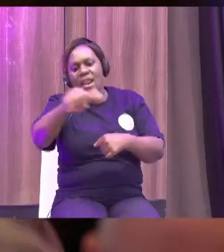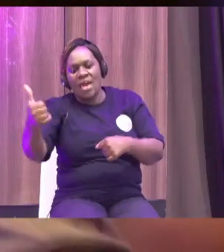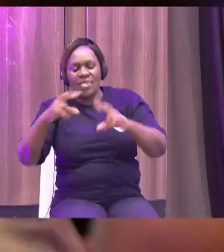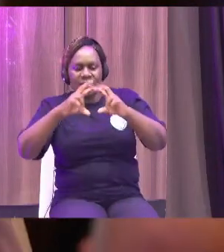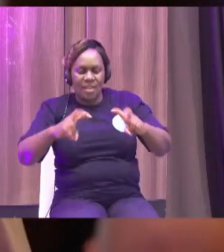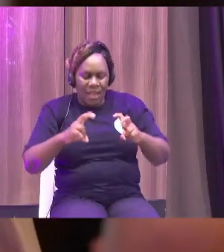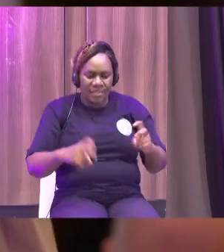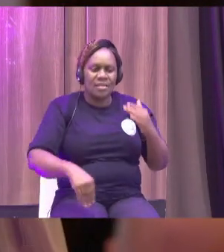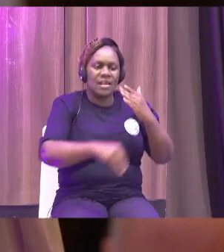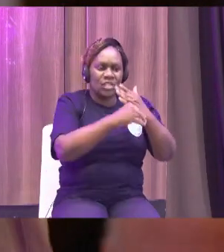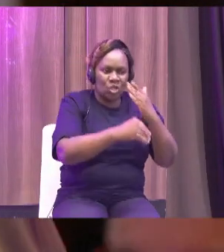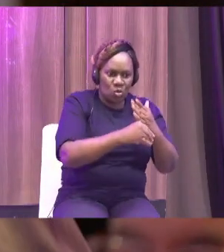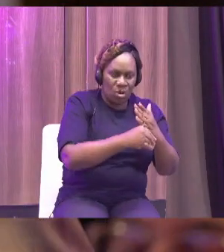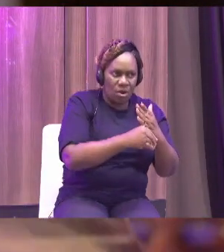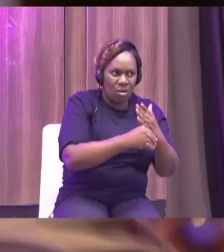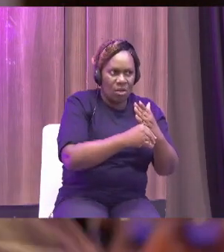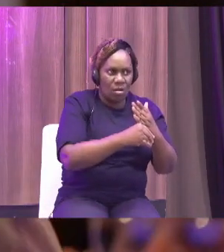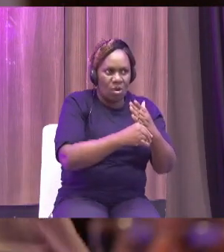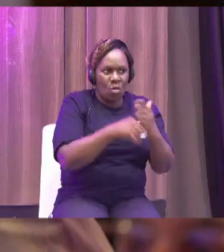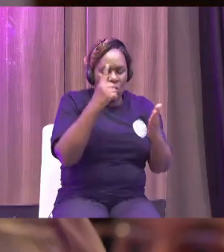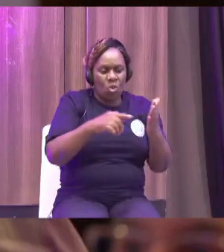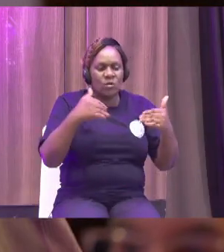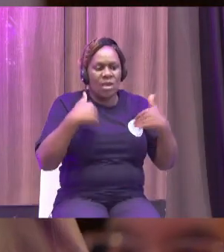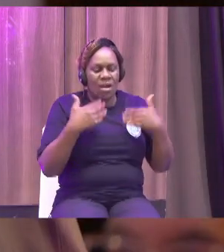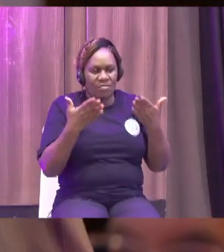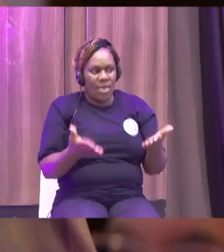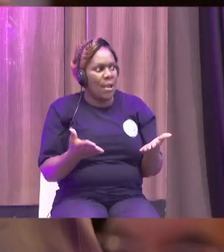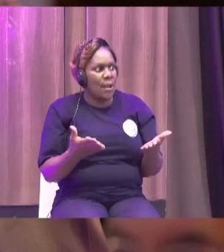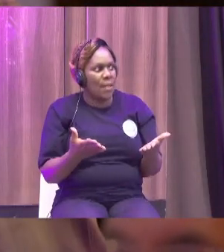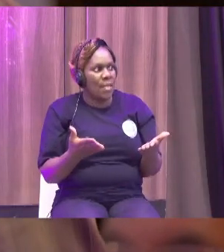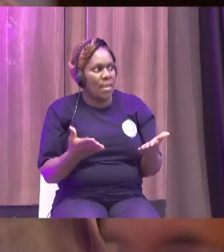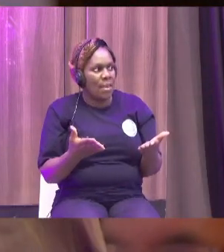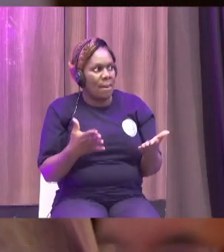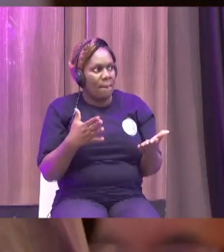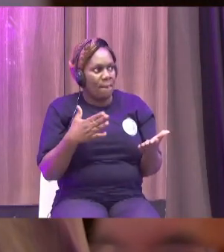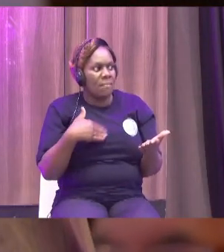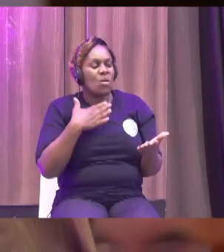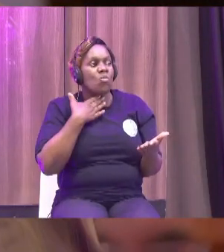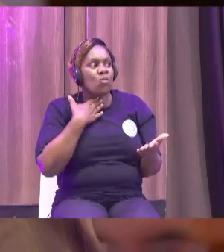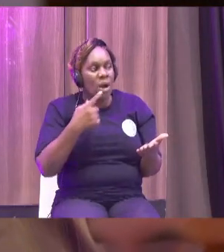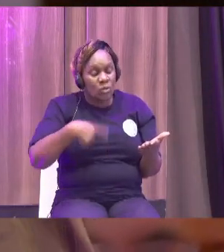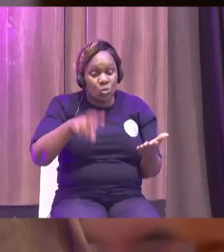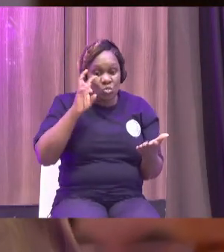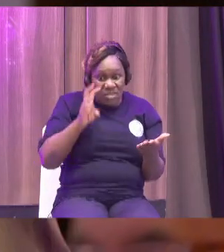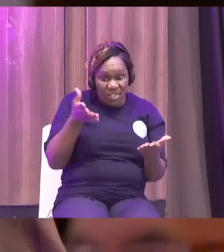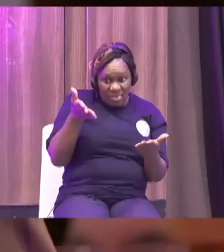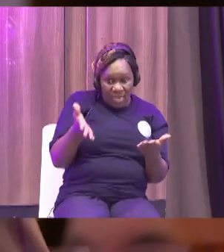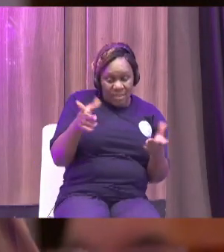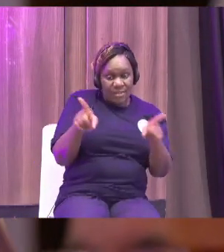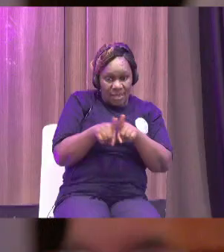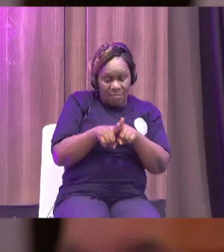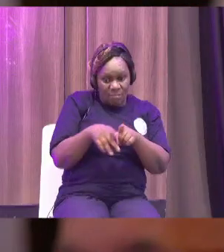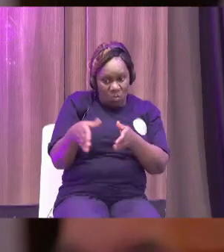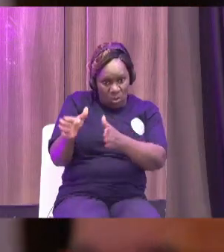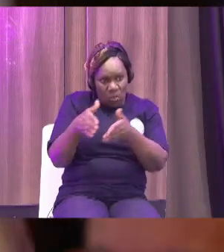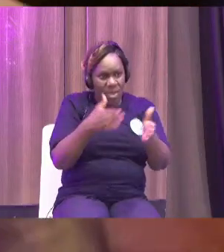in addition to what we have on ground. So that's I would like us to look into that aspect too.